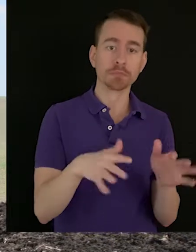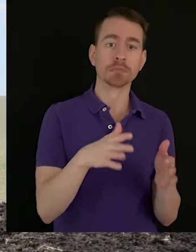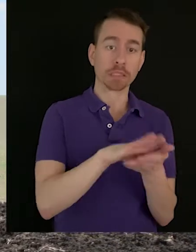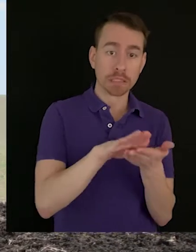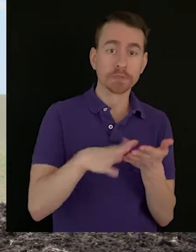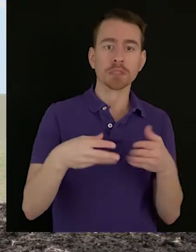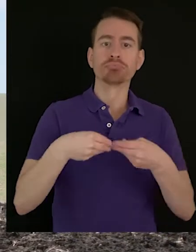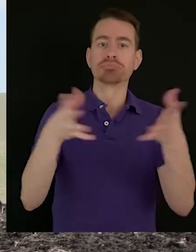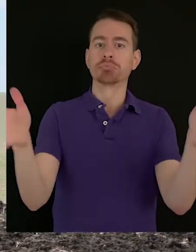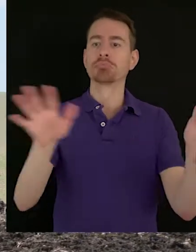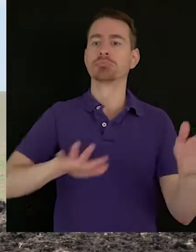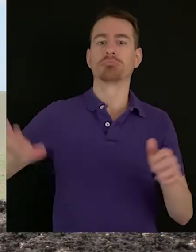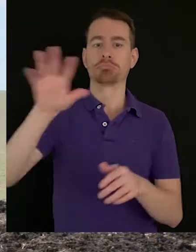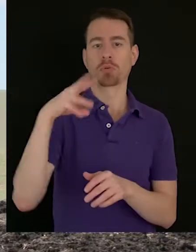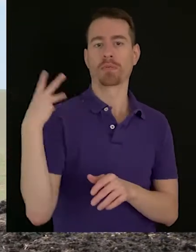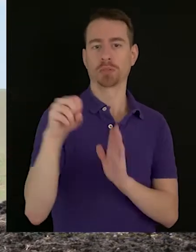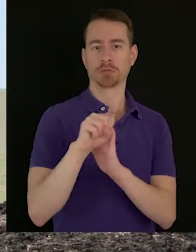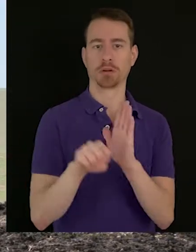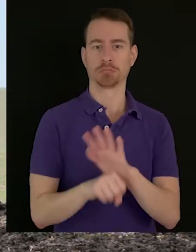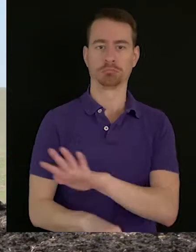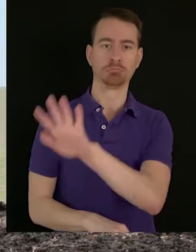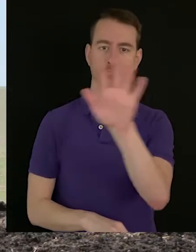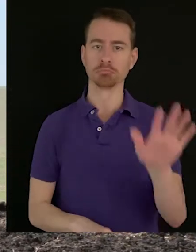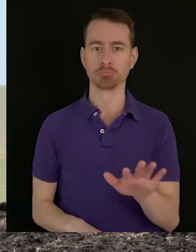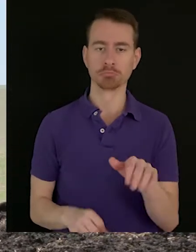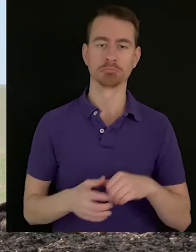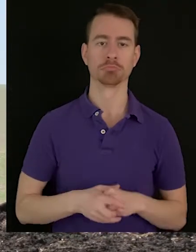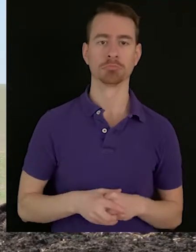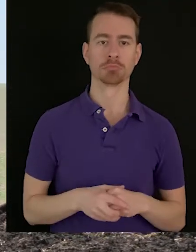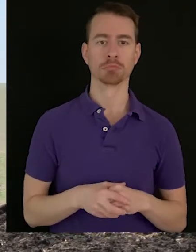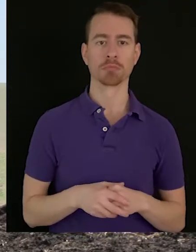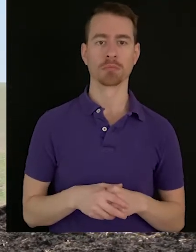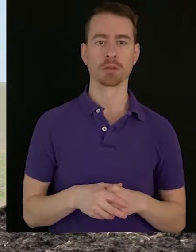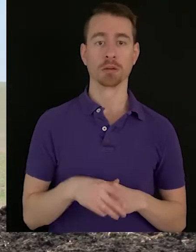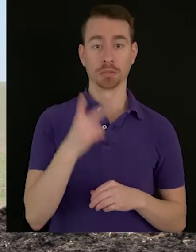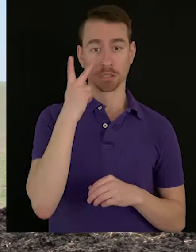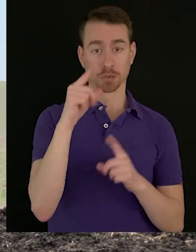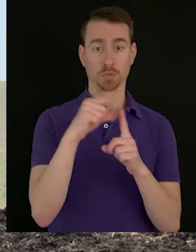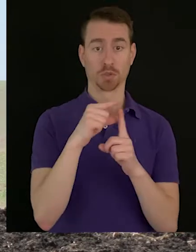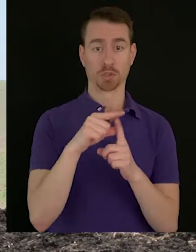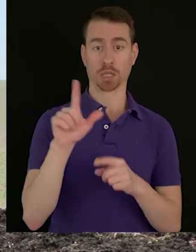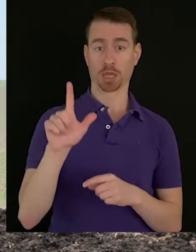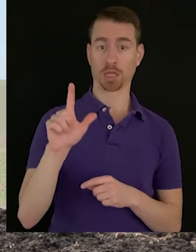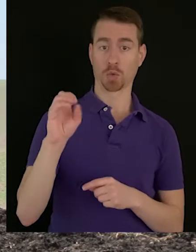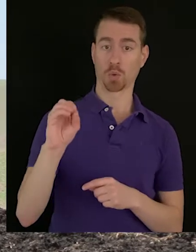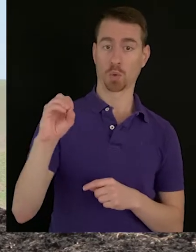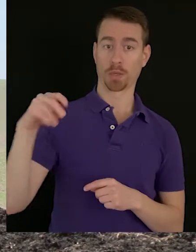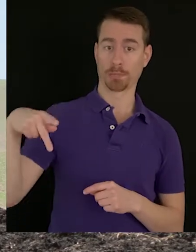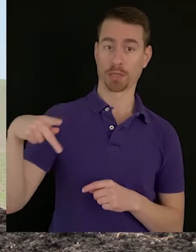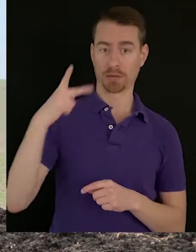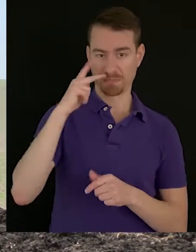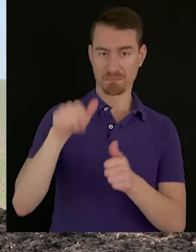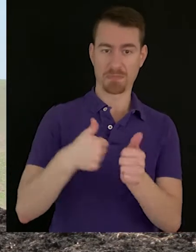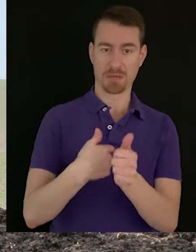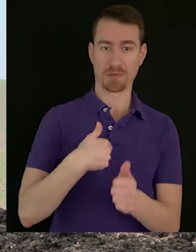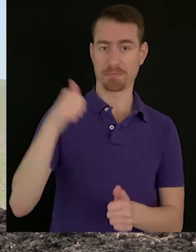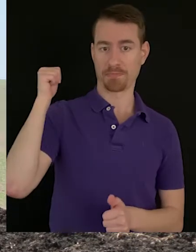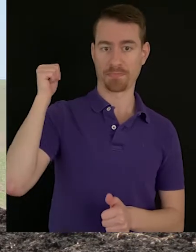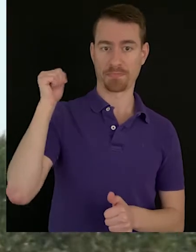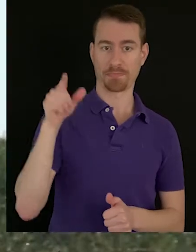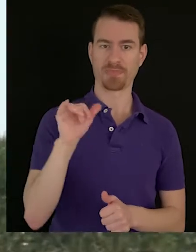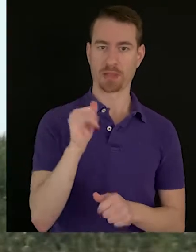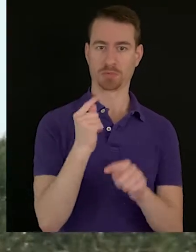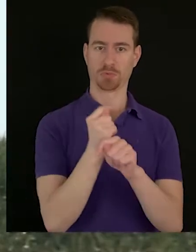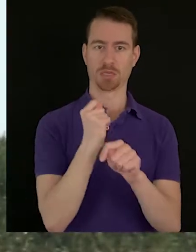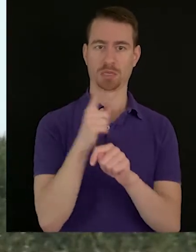we call biosolids. The camera footage is showing the biosolids. Biosolids are dark brown, clumpy, and they look like